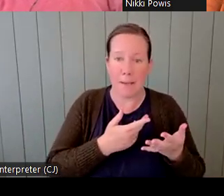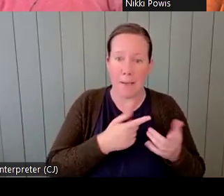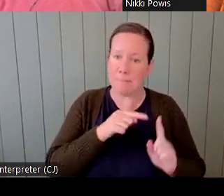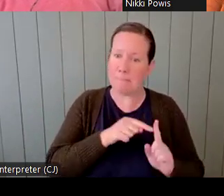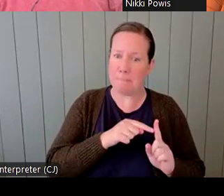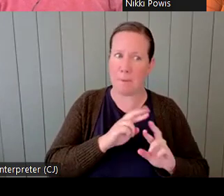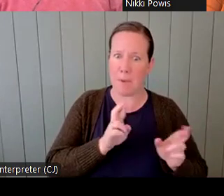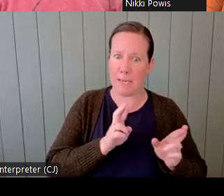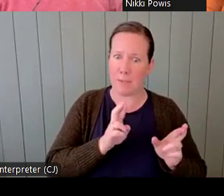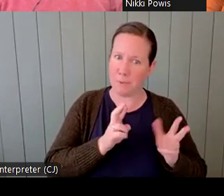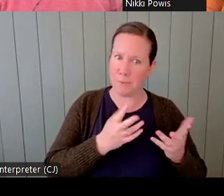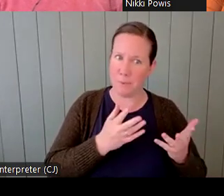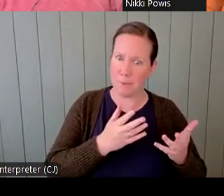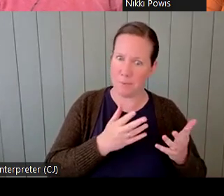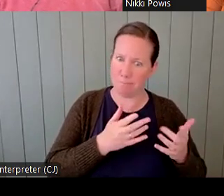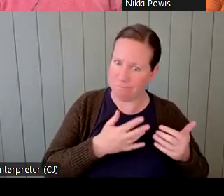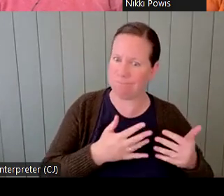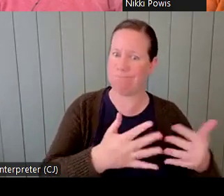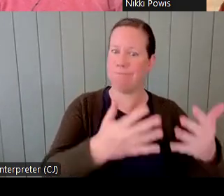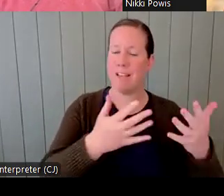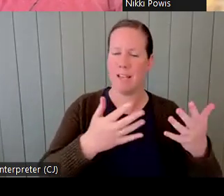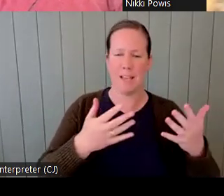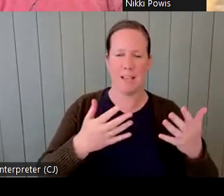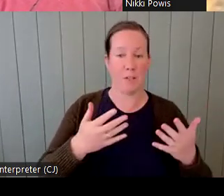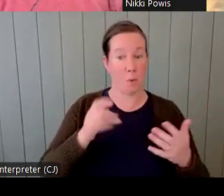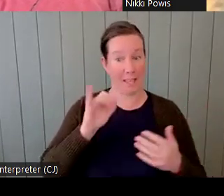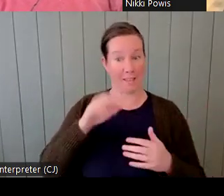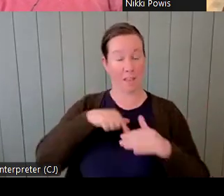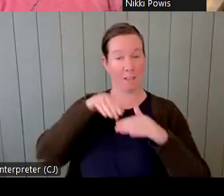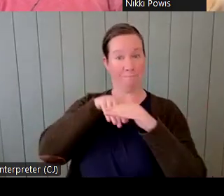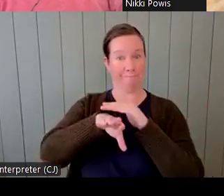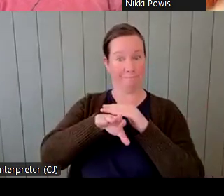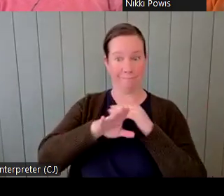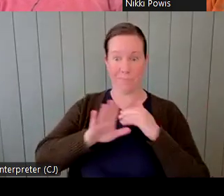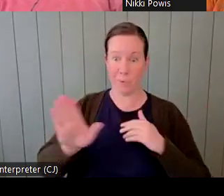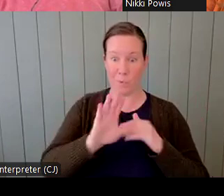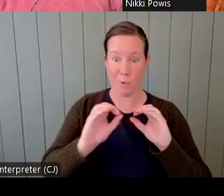Um, eh, where would you suggest I start? Um,